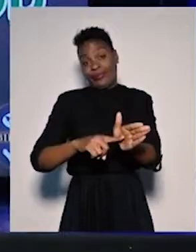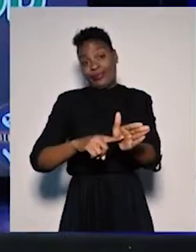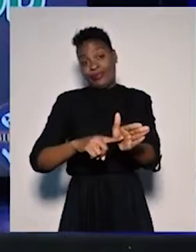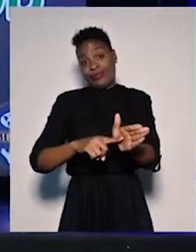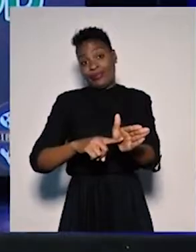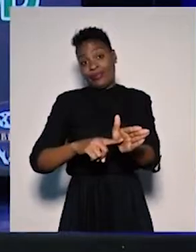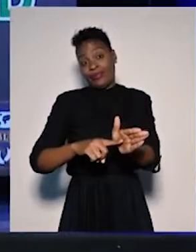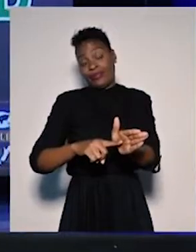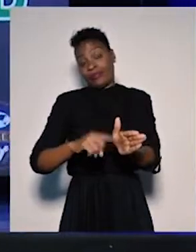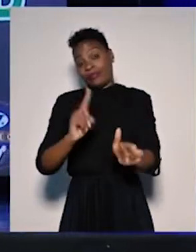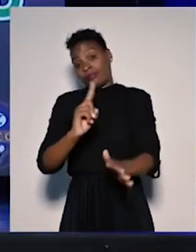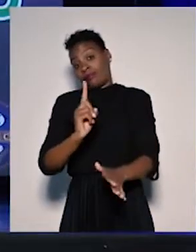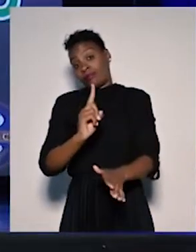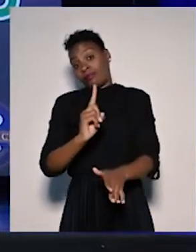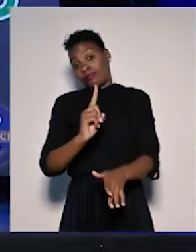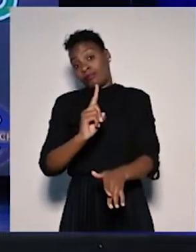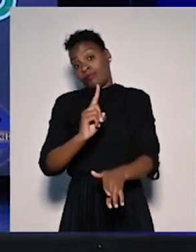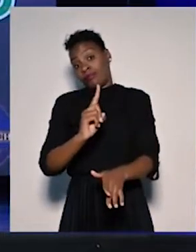the what? What is the